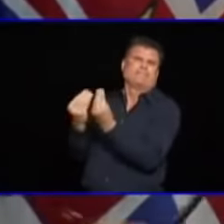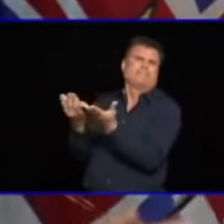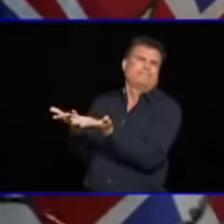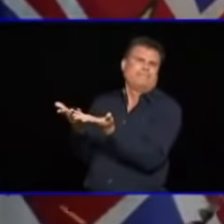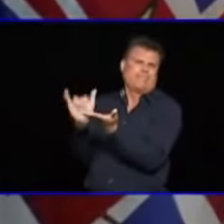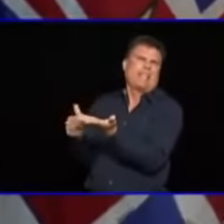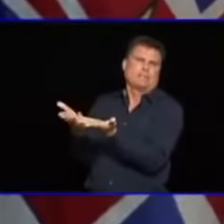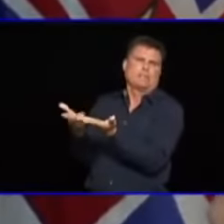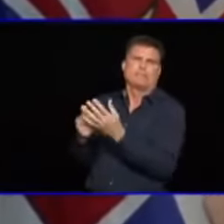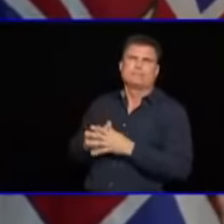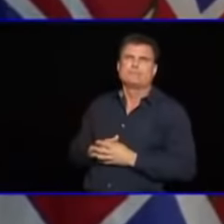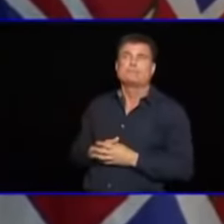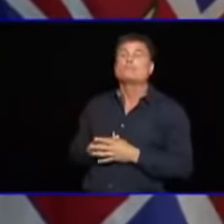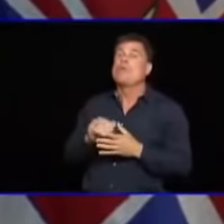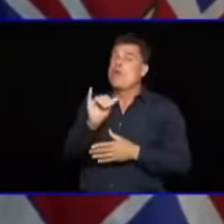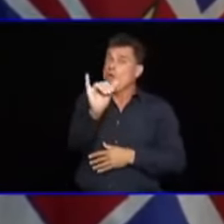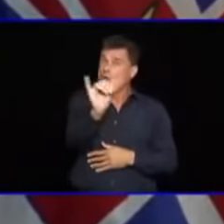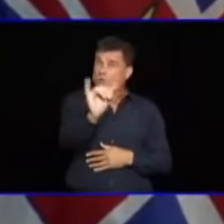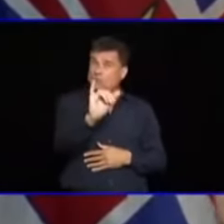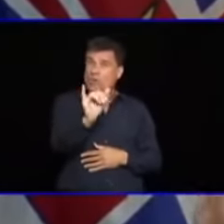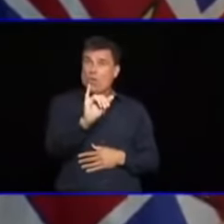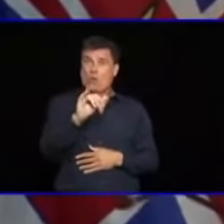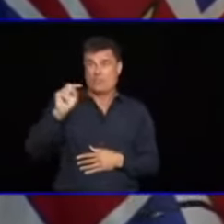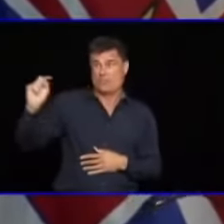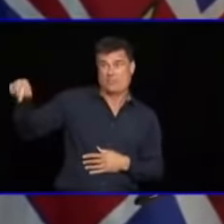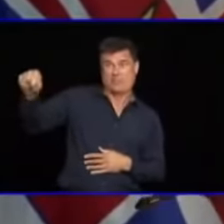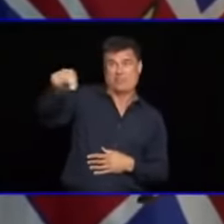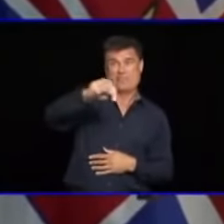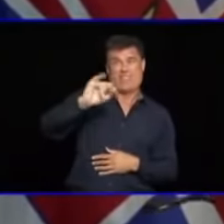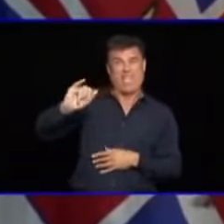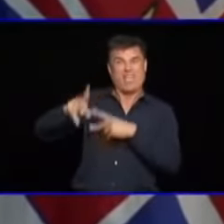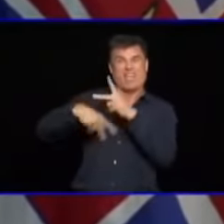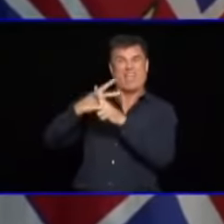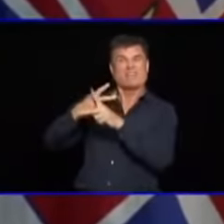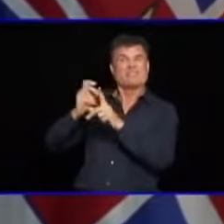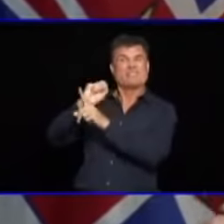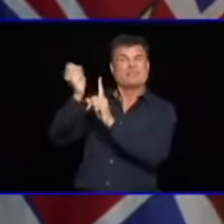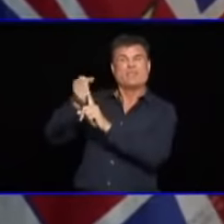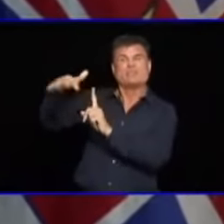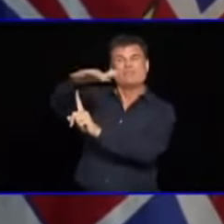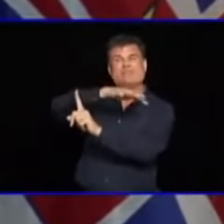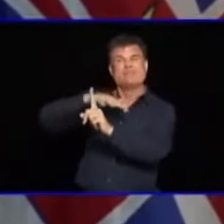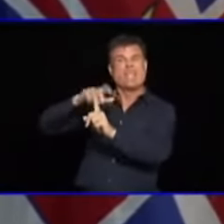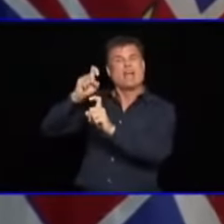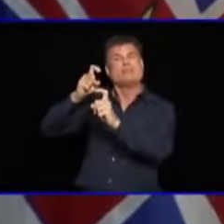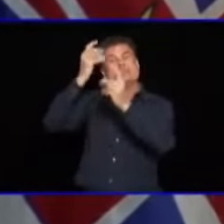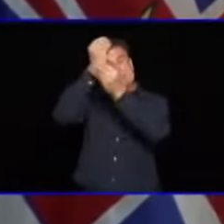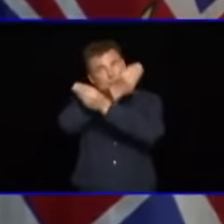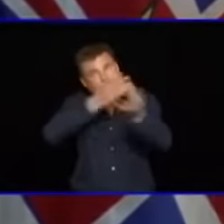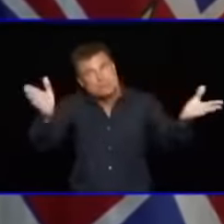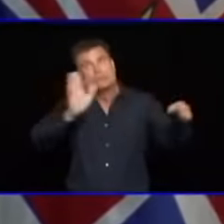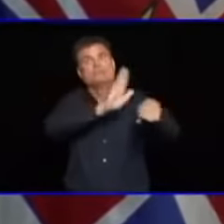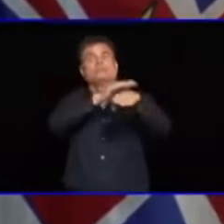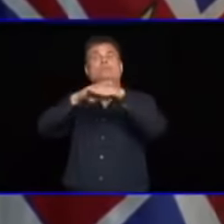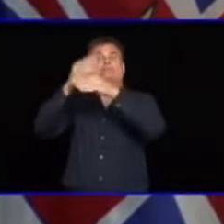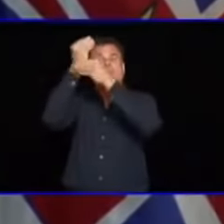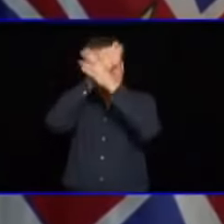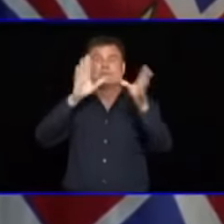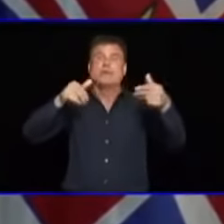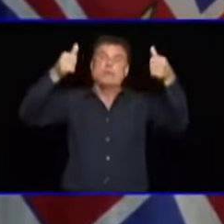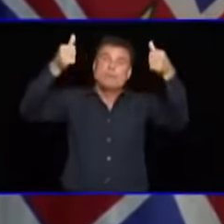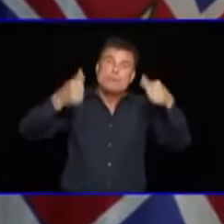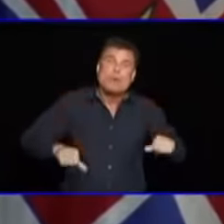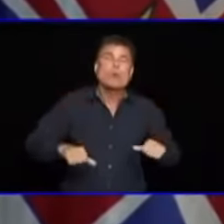more high-profile and where there was public notification because we weren't able to find everybody in a rapid